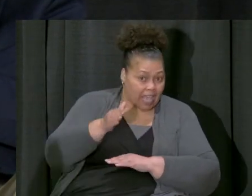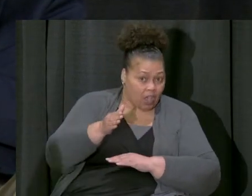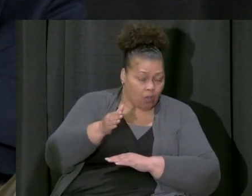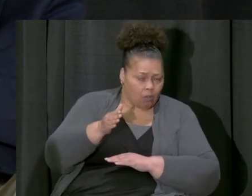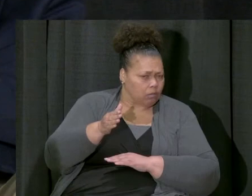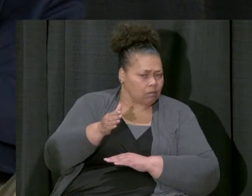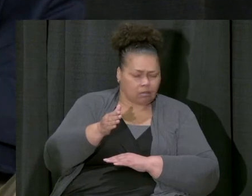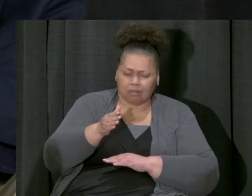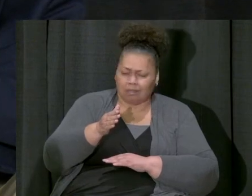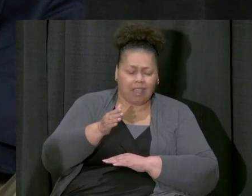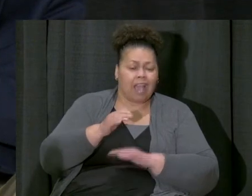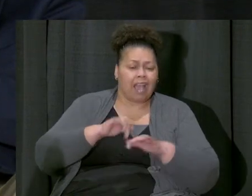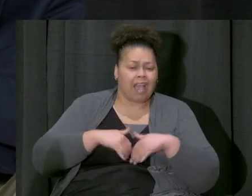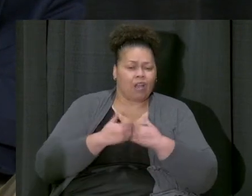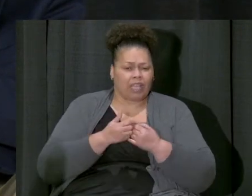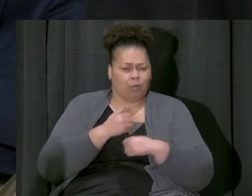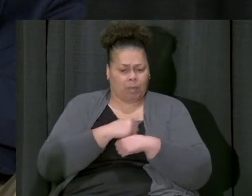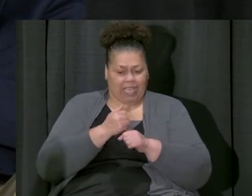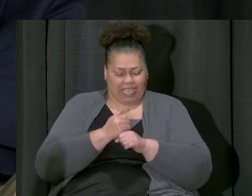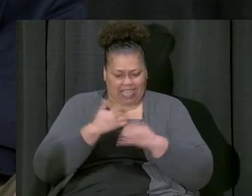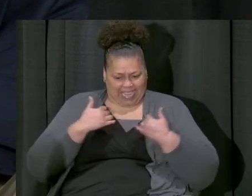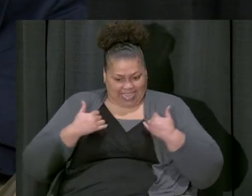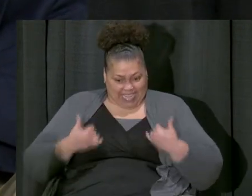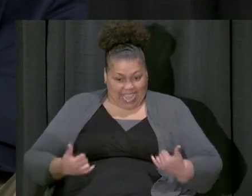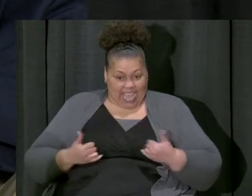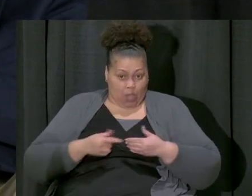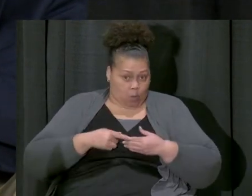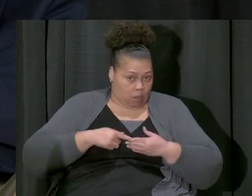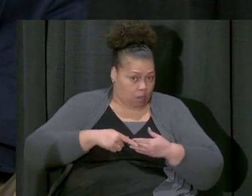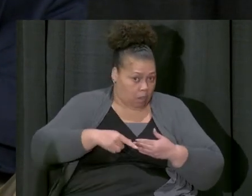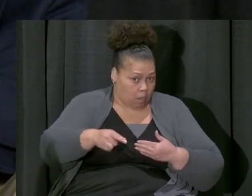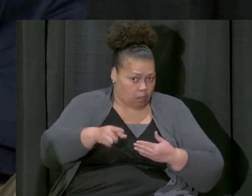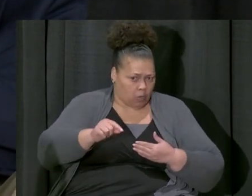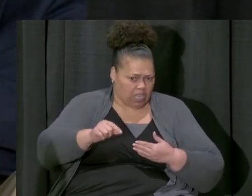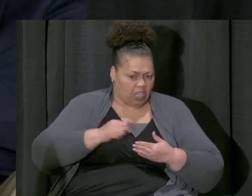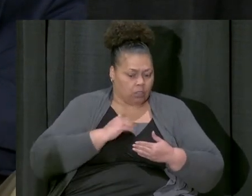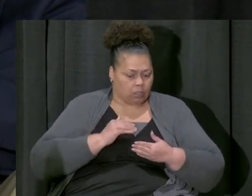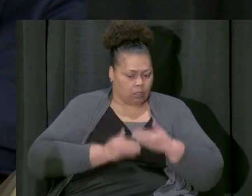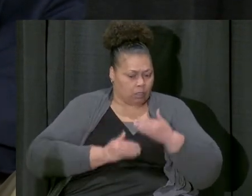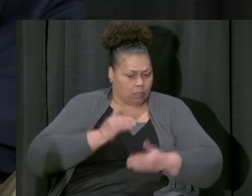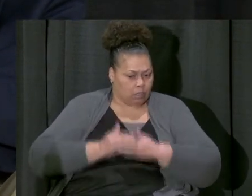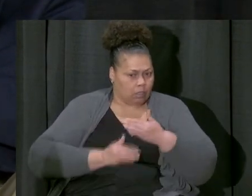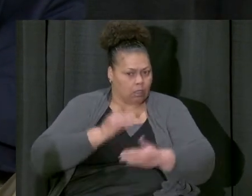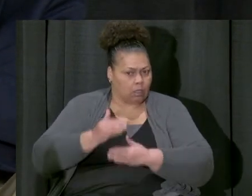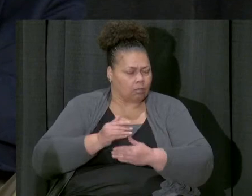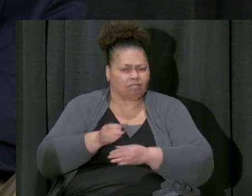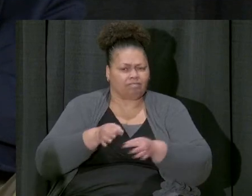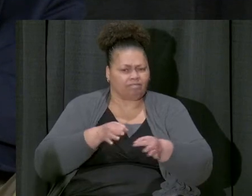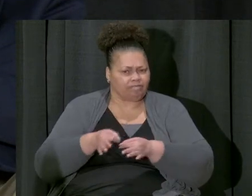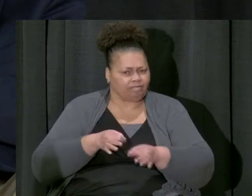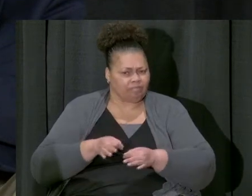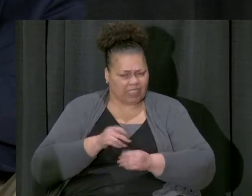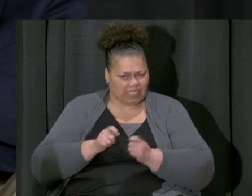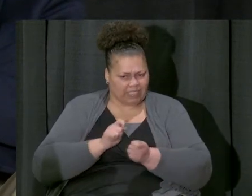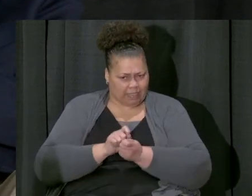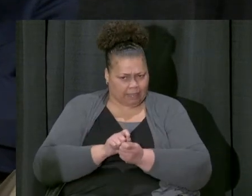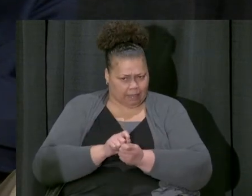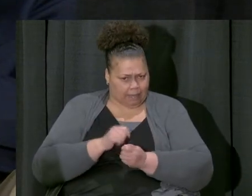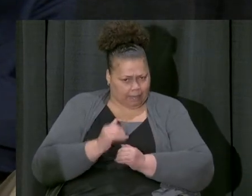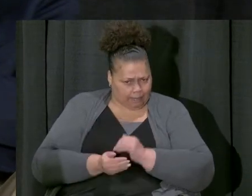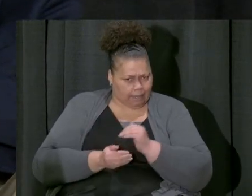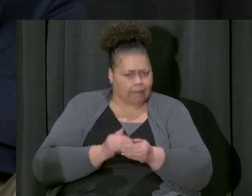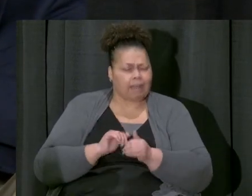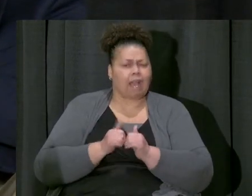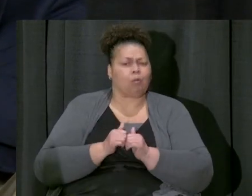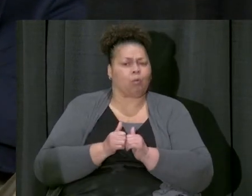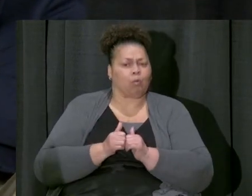do we get it so that from here to there, what are all the steps along the way? And already we're seeing